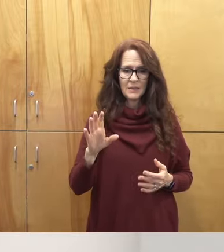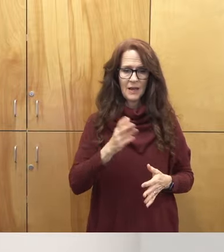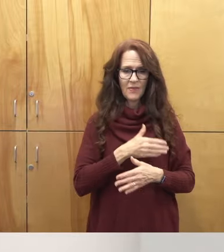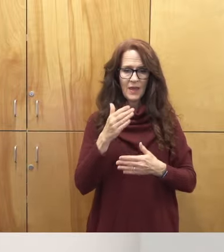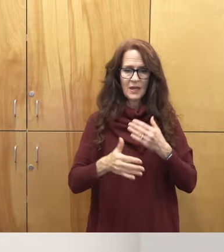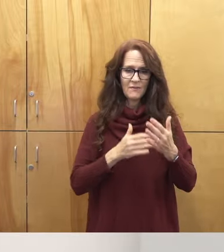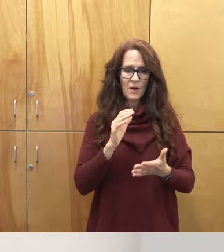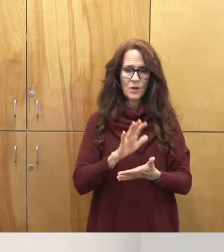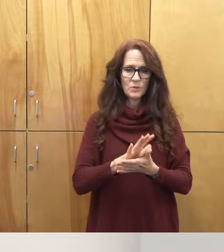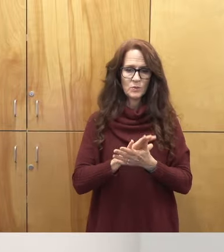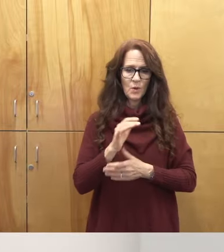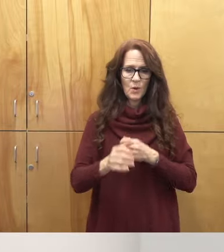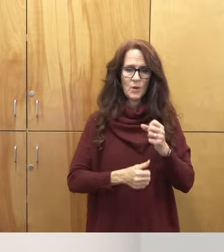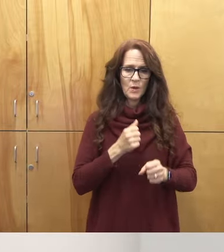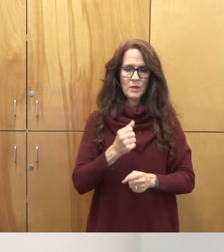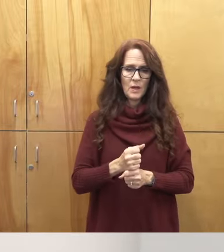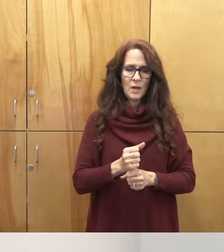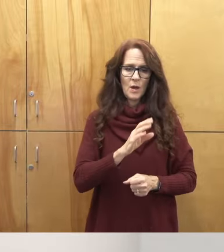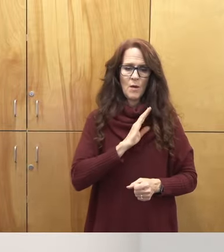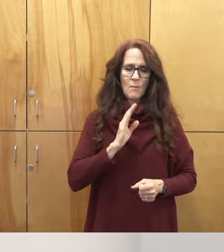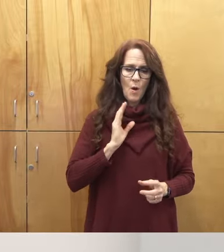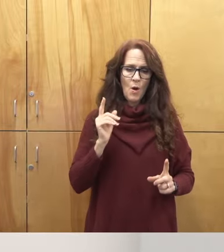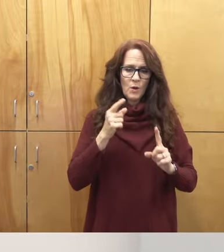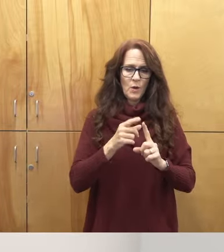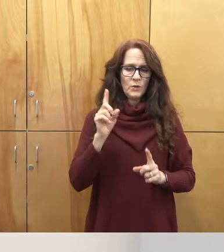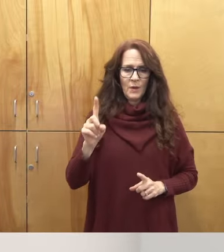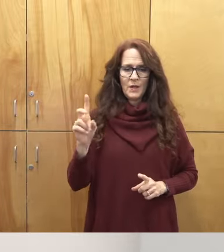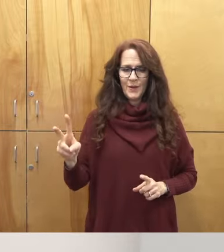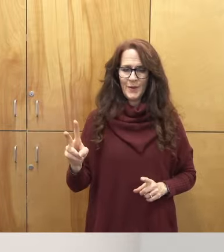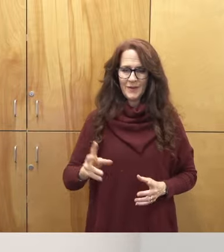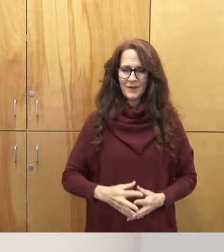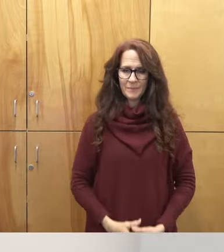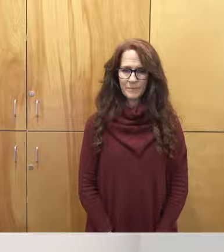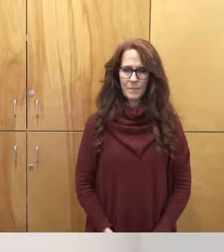school year with an update on board goals 1 and 2. So Dr. Madrigal.